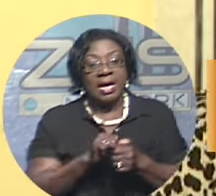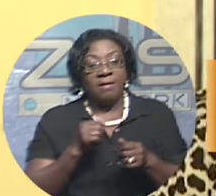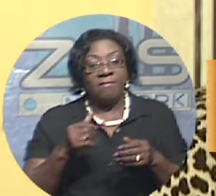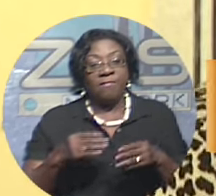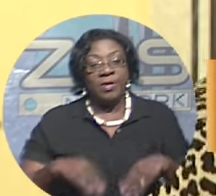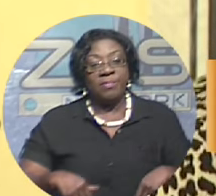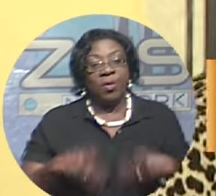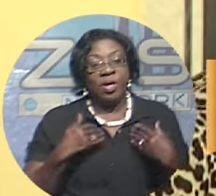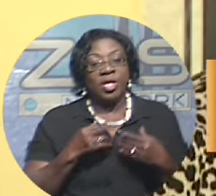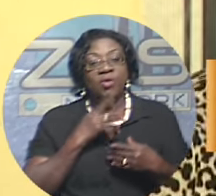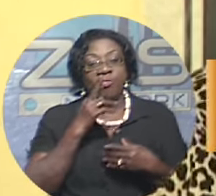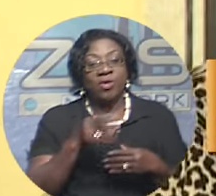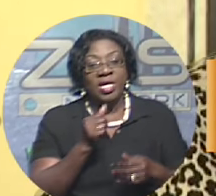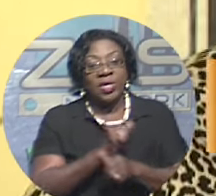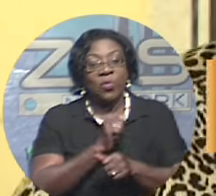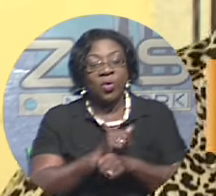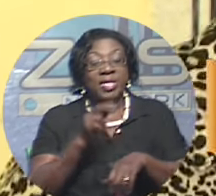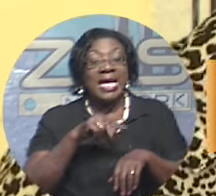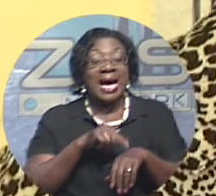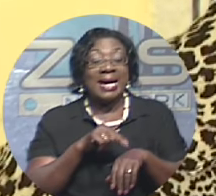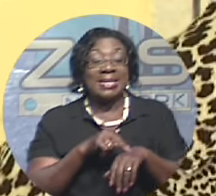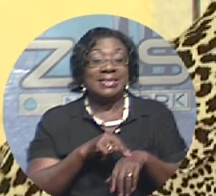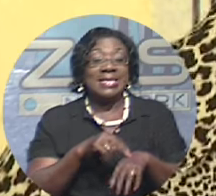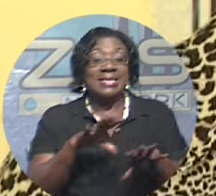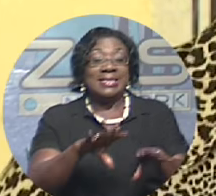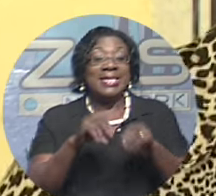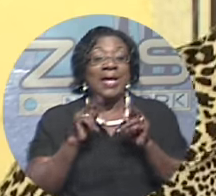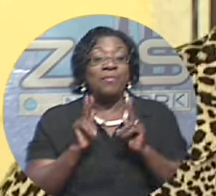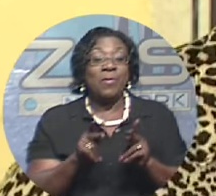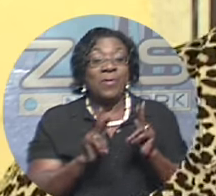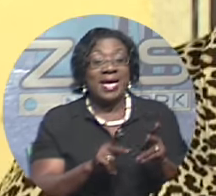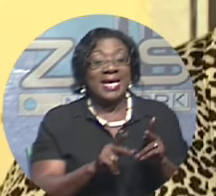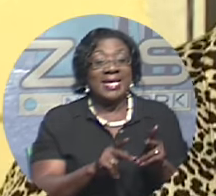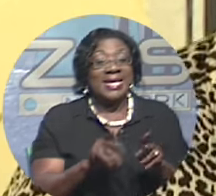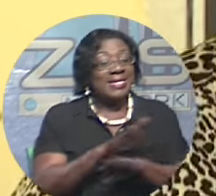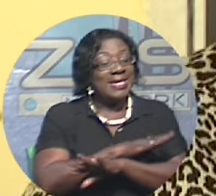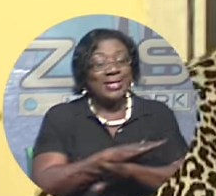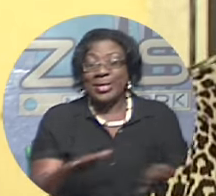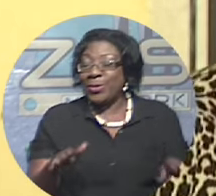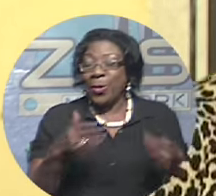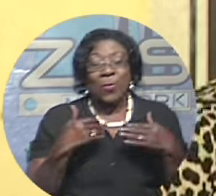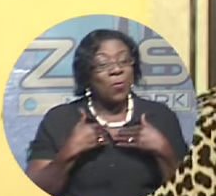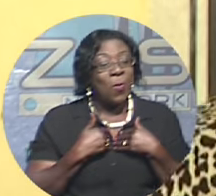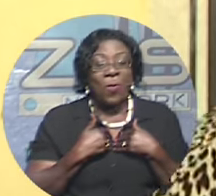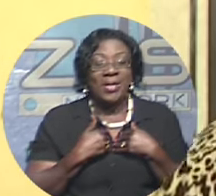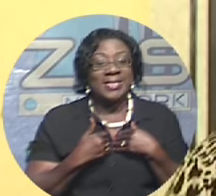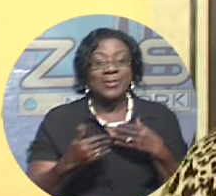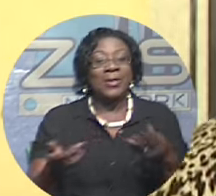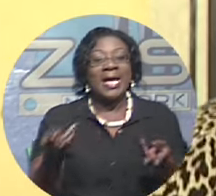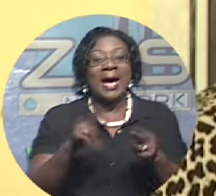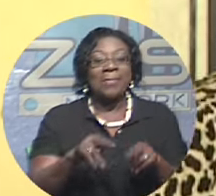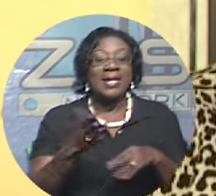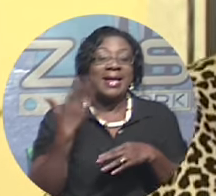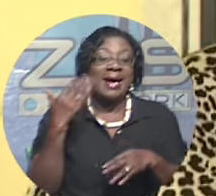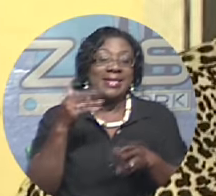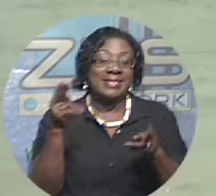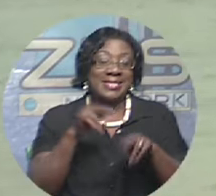really worked feverishly to get prepared because they did not want a repeat performance of last